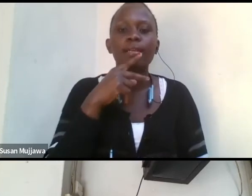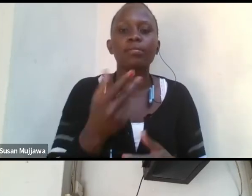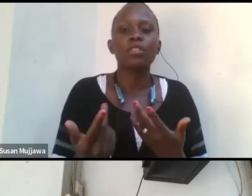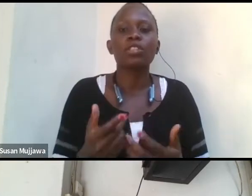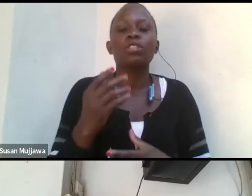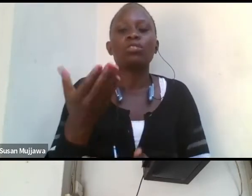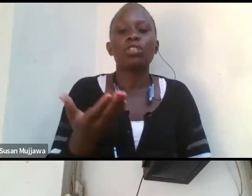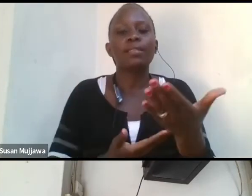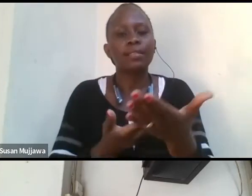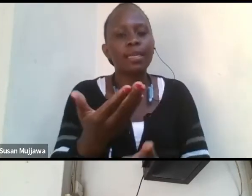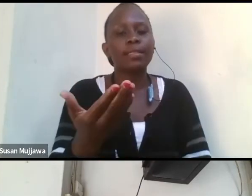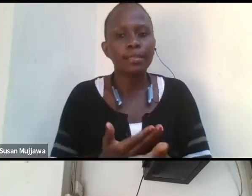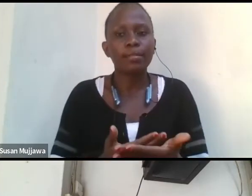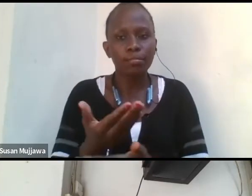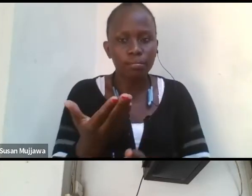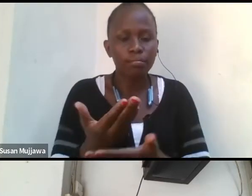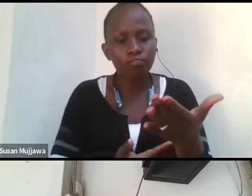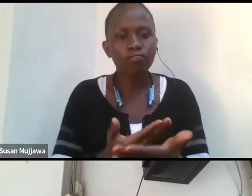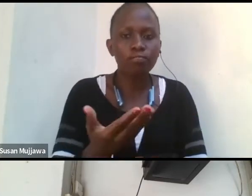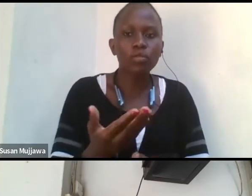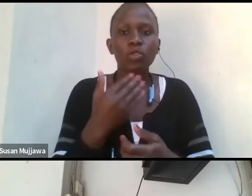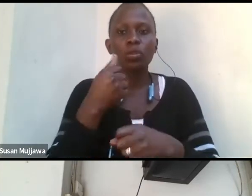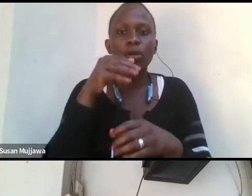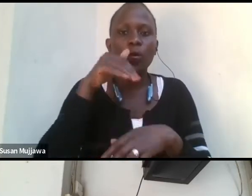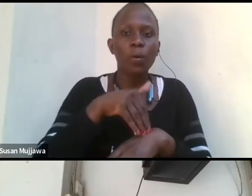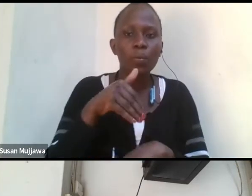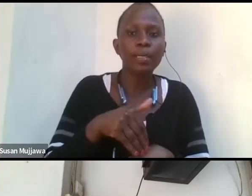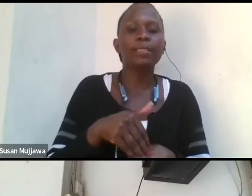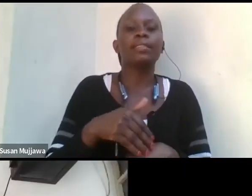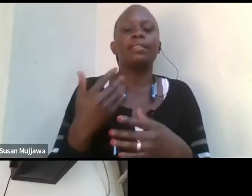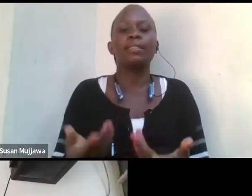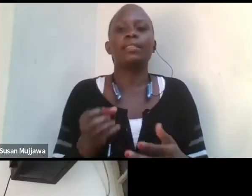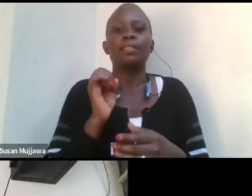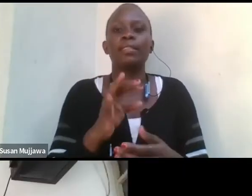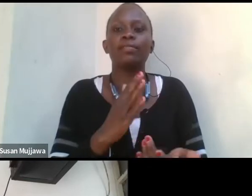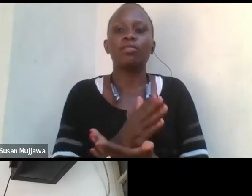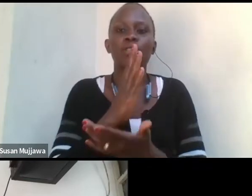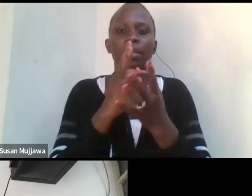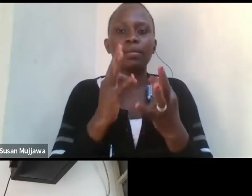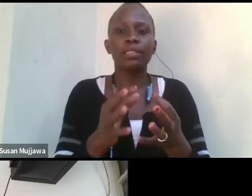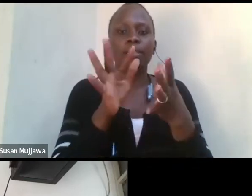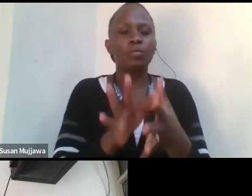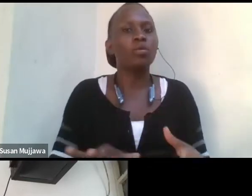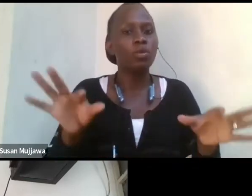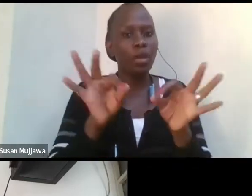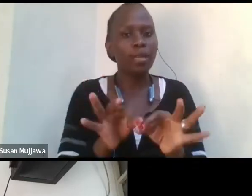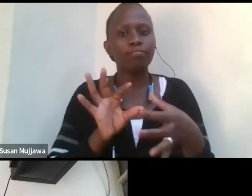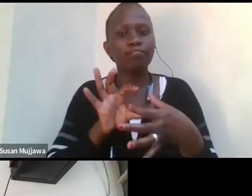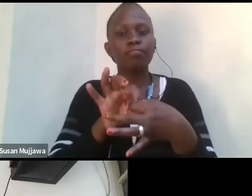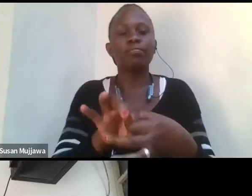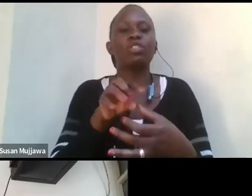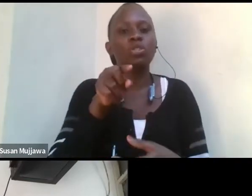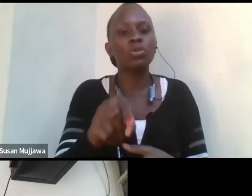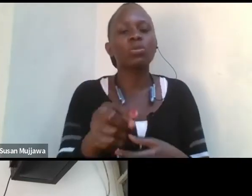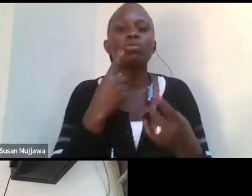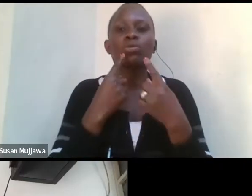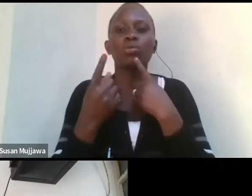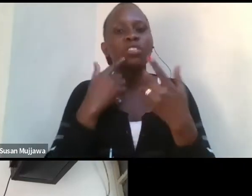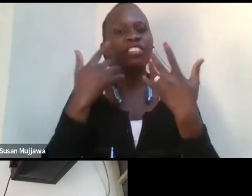make comments once maybe something that is important that relates to you has been talked about. Let's make this as interactive. I know people keep